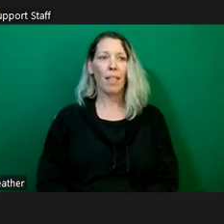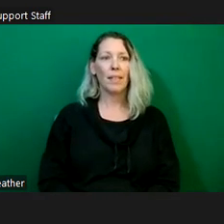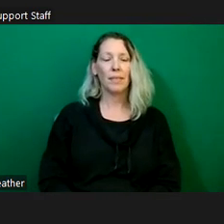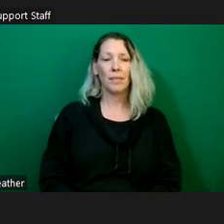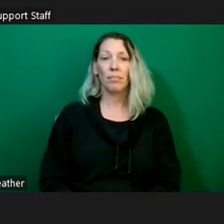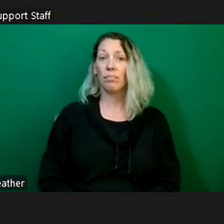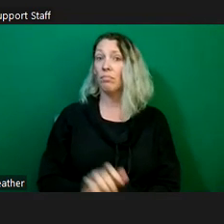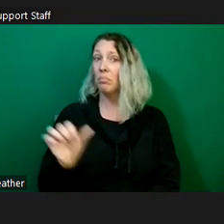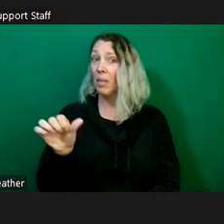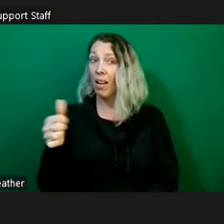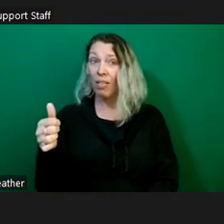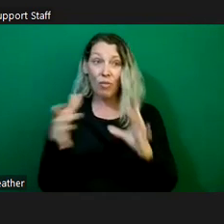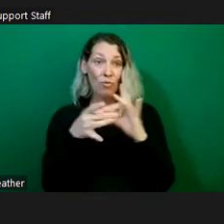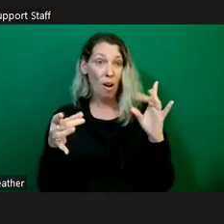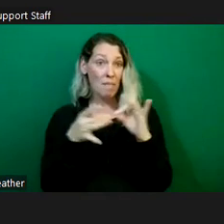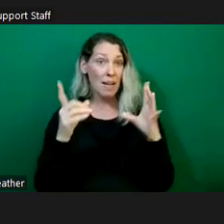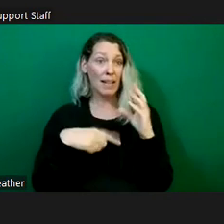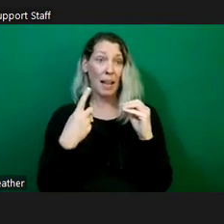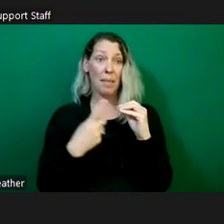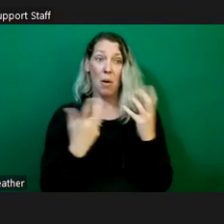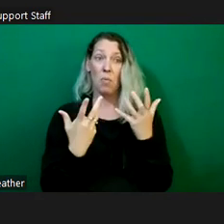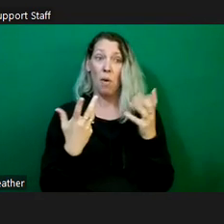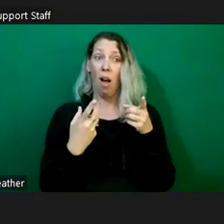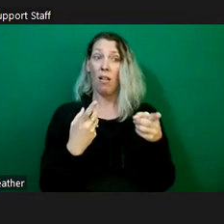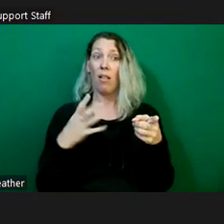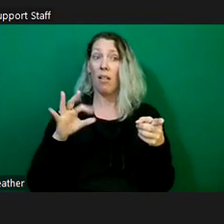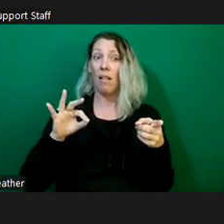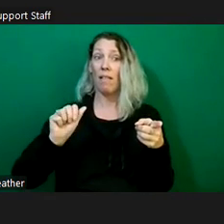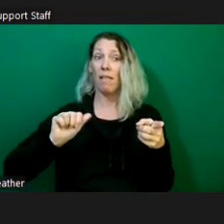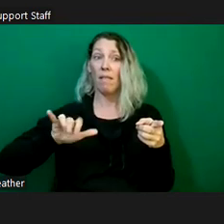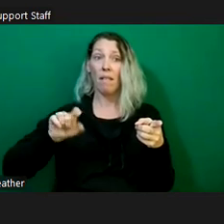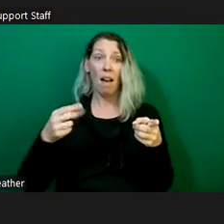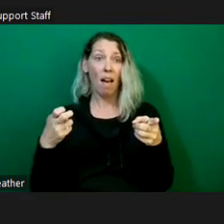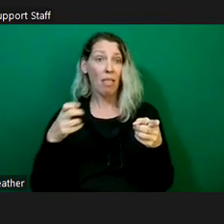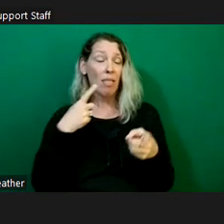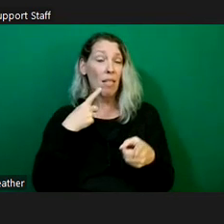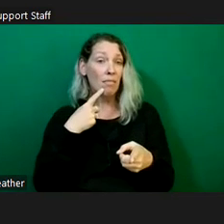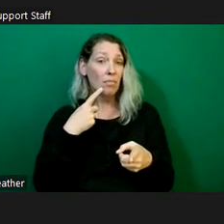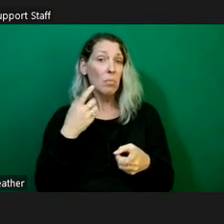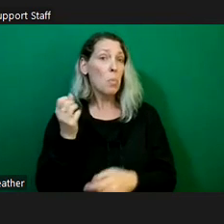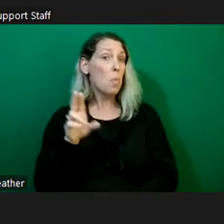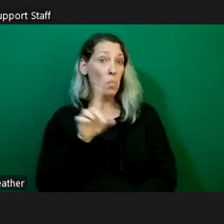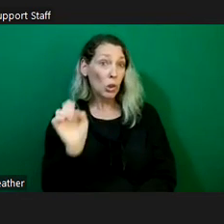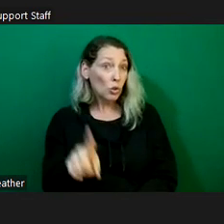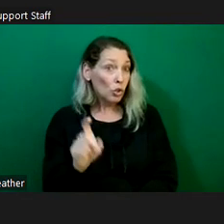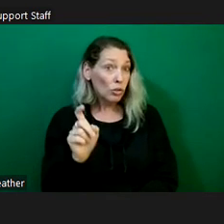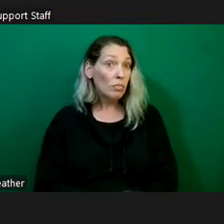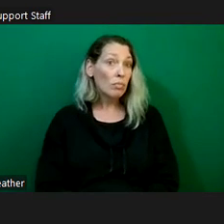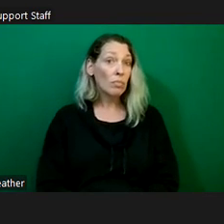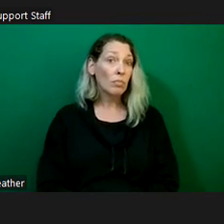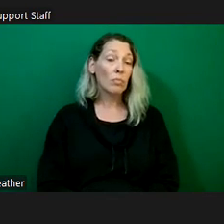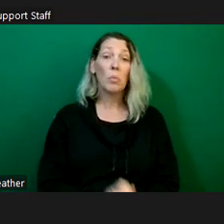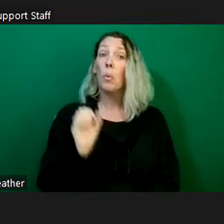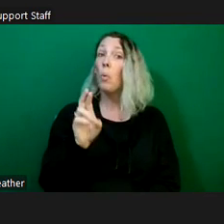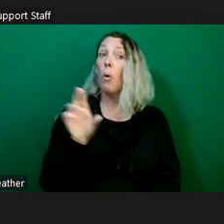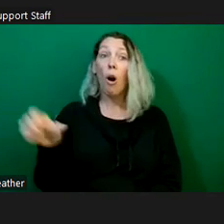any comment about what Commissioner Faith mentioned, or a question or